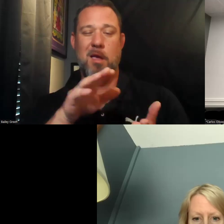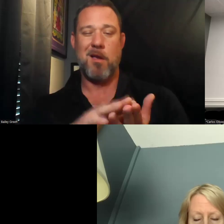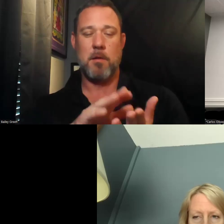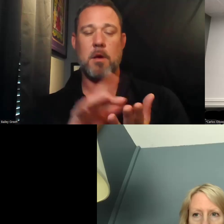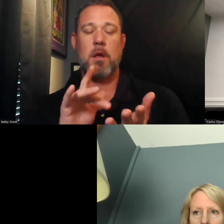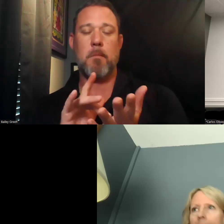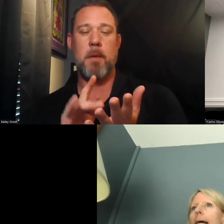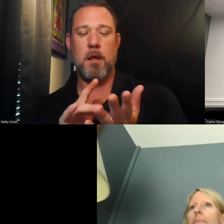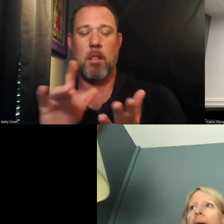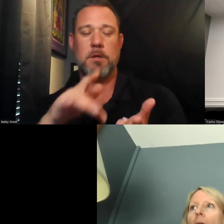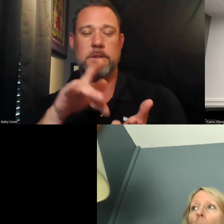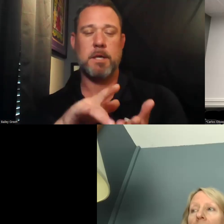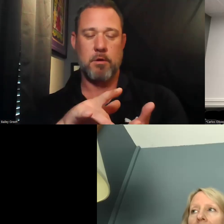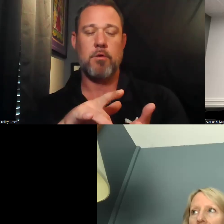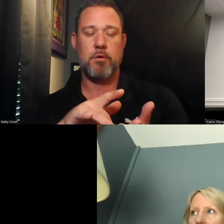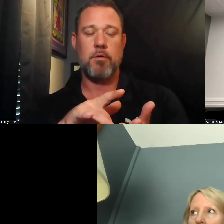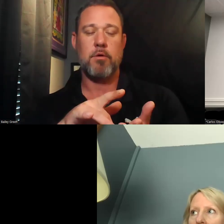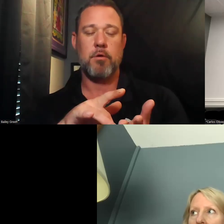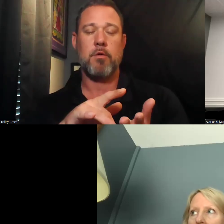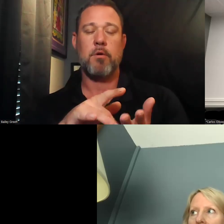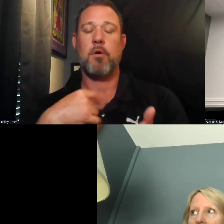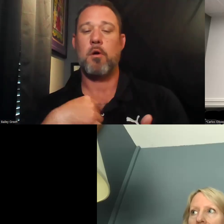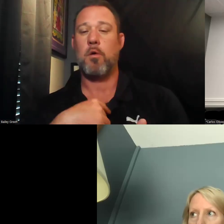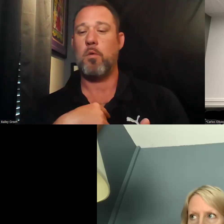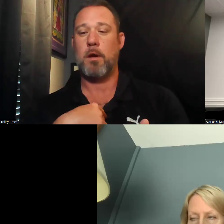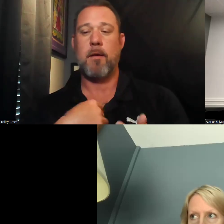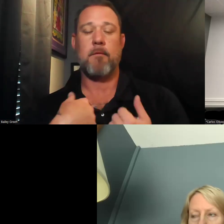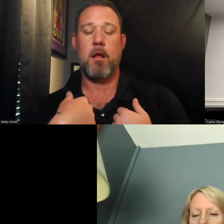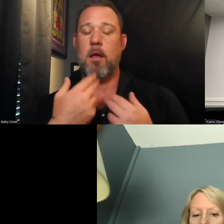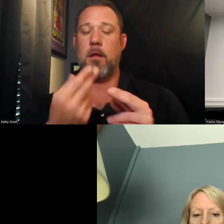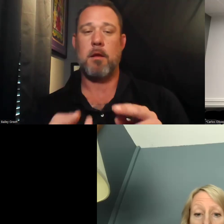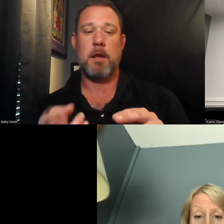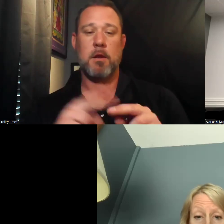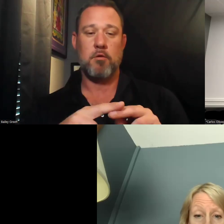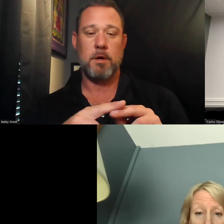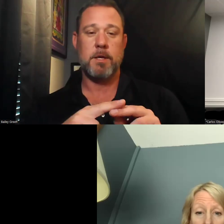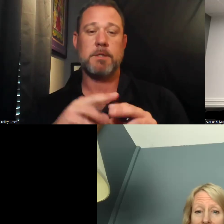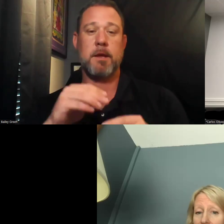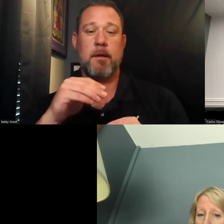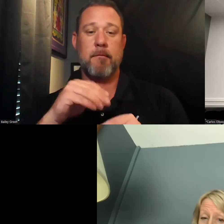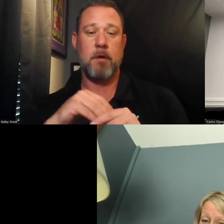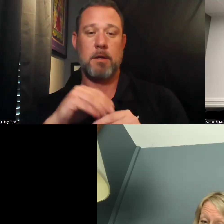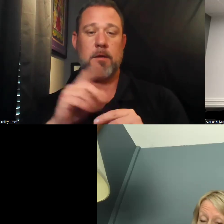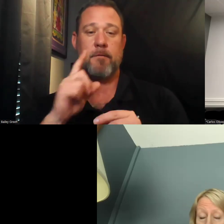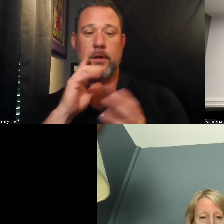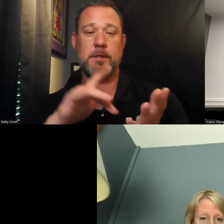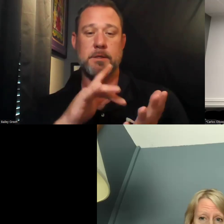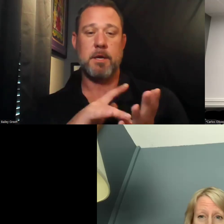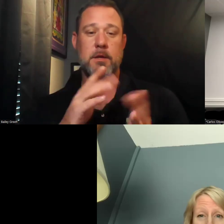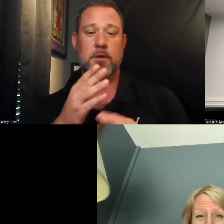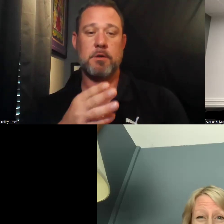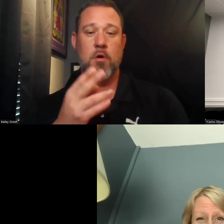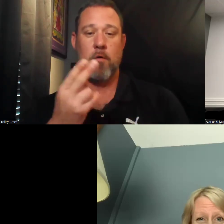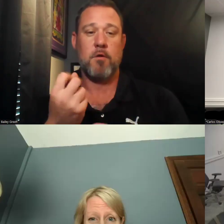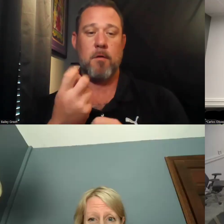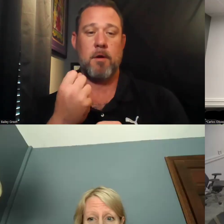medical centers. We have not had an increase in the funding of these centers in over a